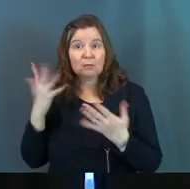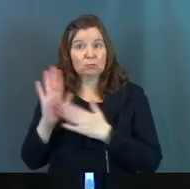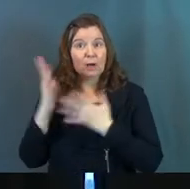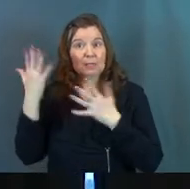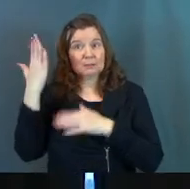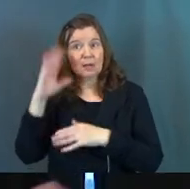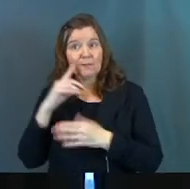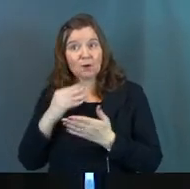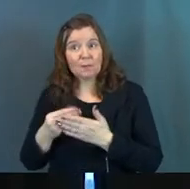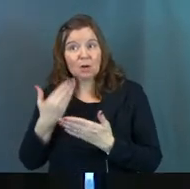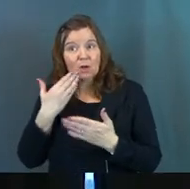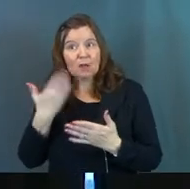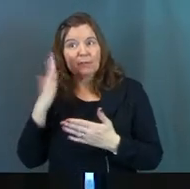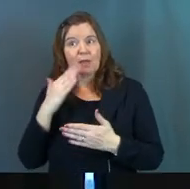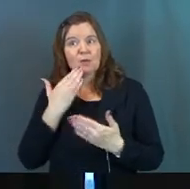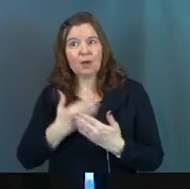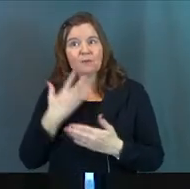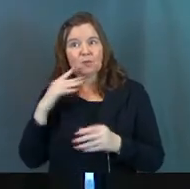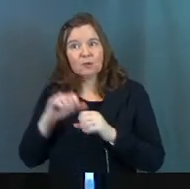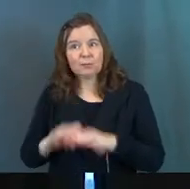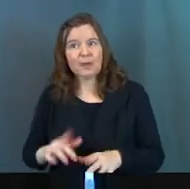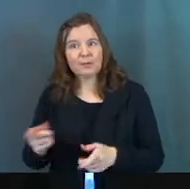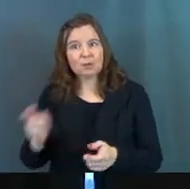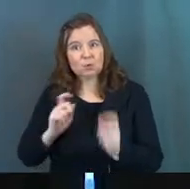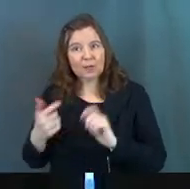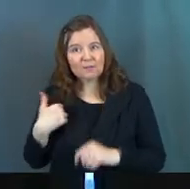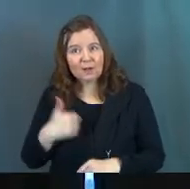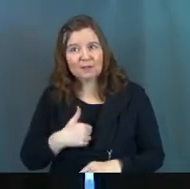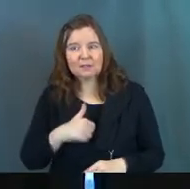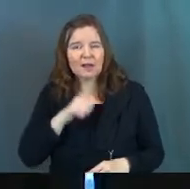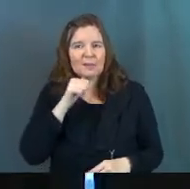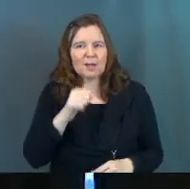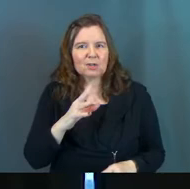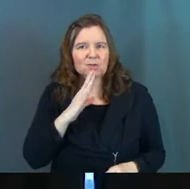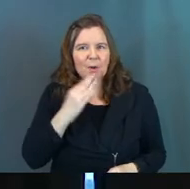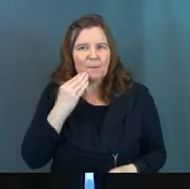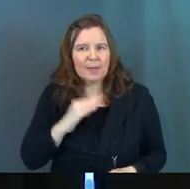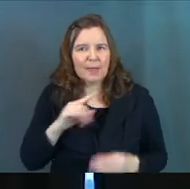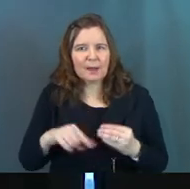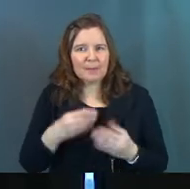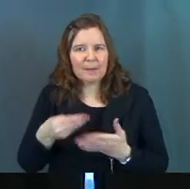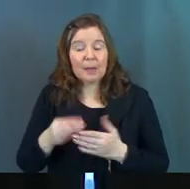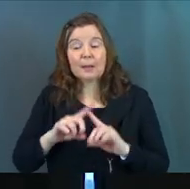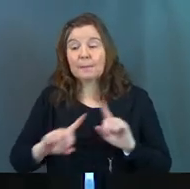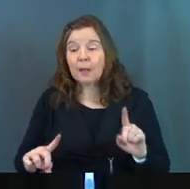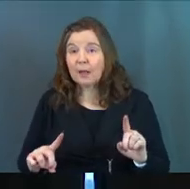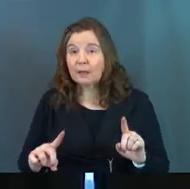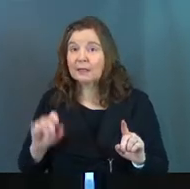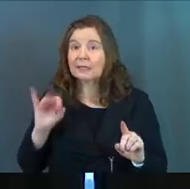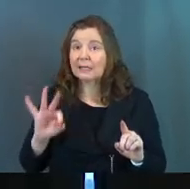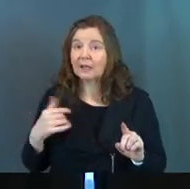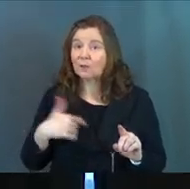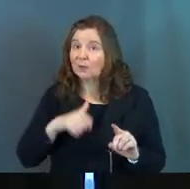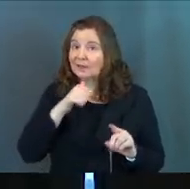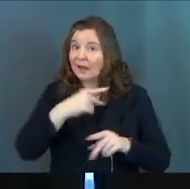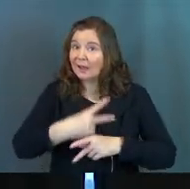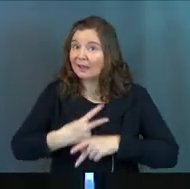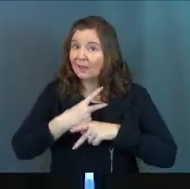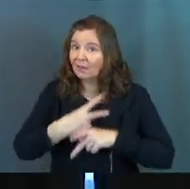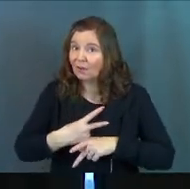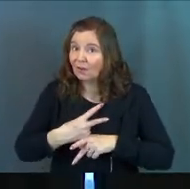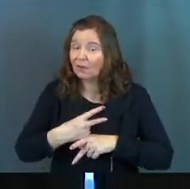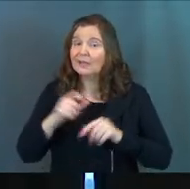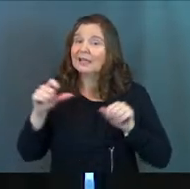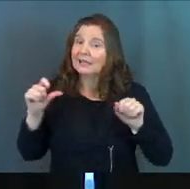God. Money's good. Thank you, God, for the blessings that you give us. I'm not going to talk bad about money, but if we're not